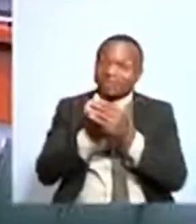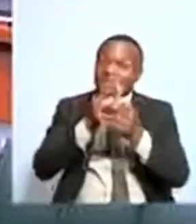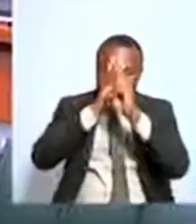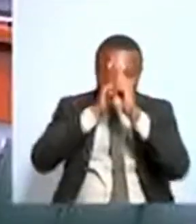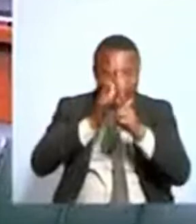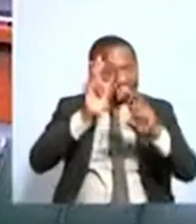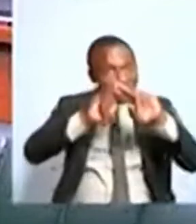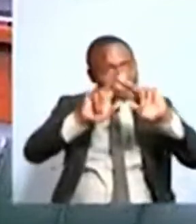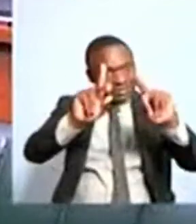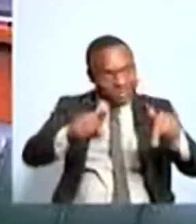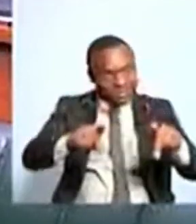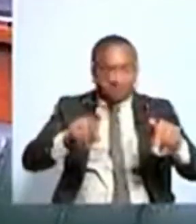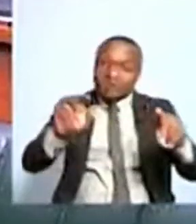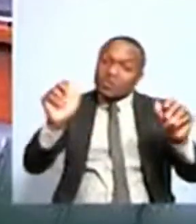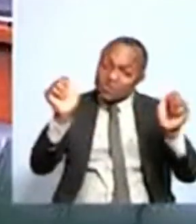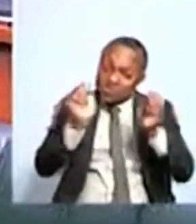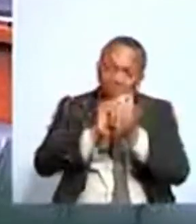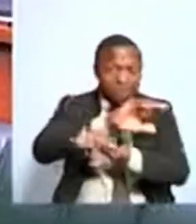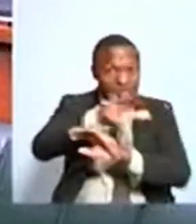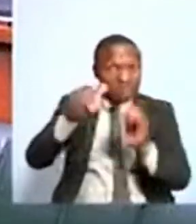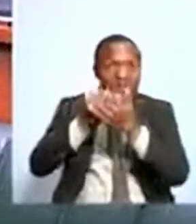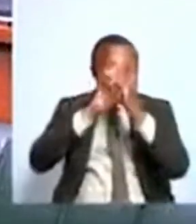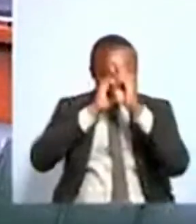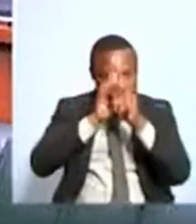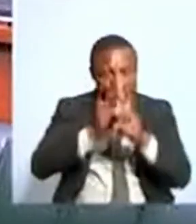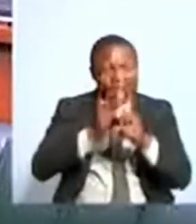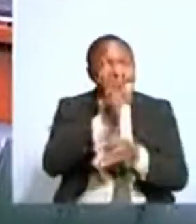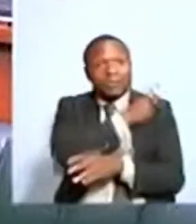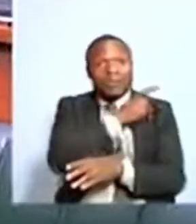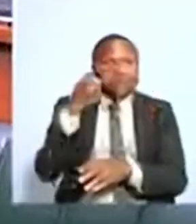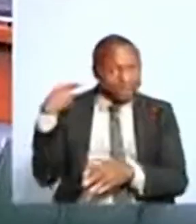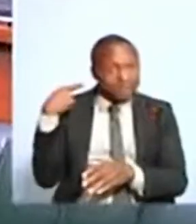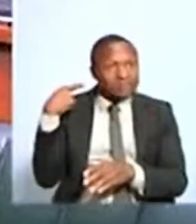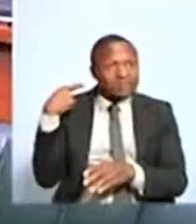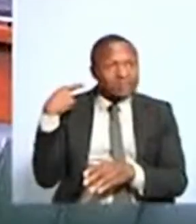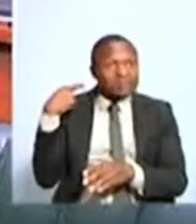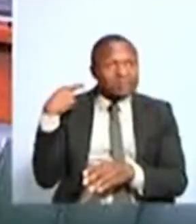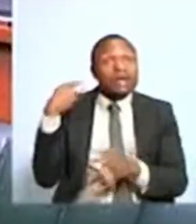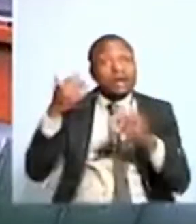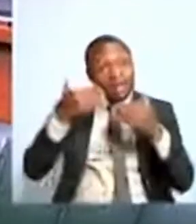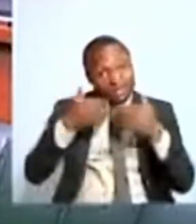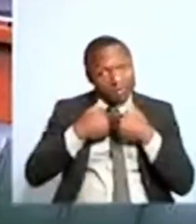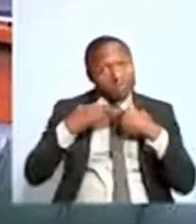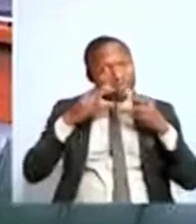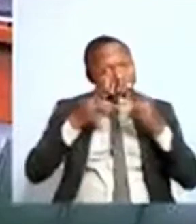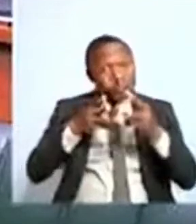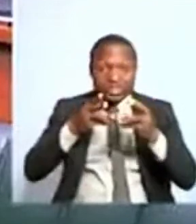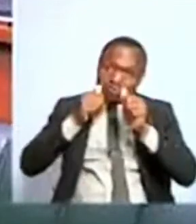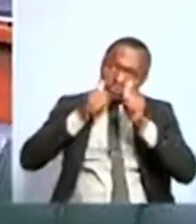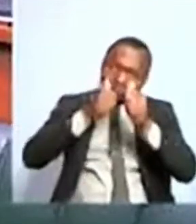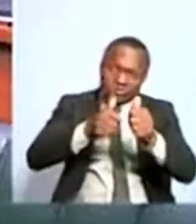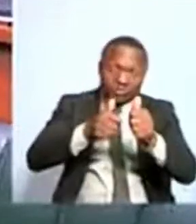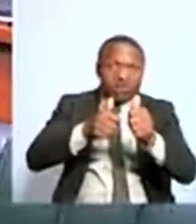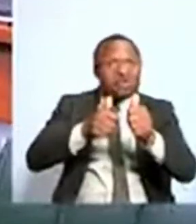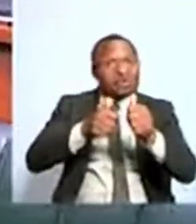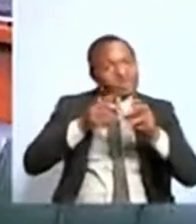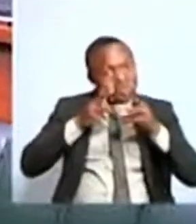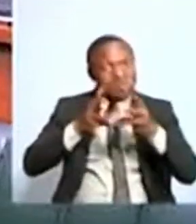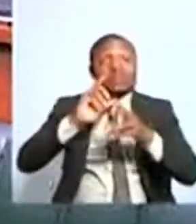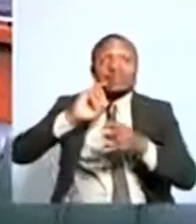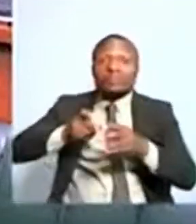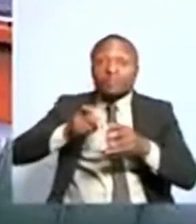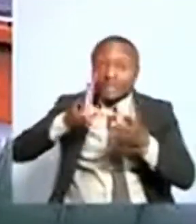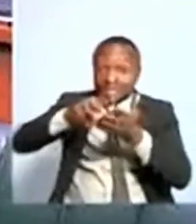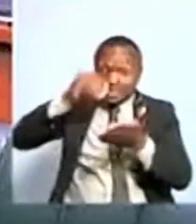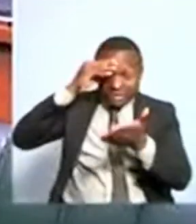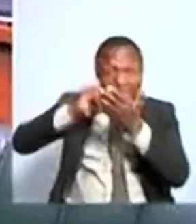Mr. Chair, with all due respect, Parliament has ways of following the manner, and I'm supposed to learn from